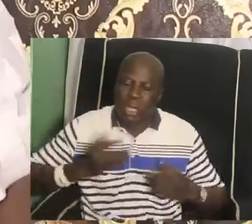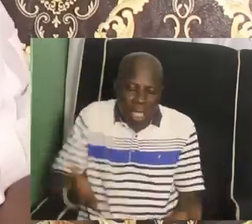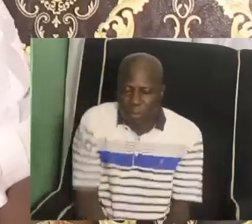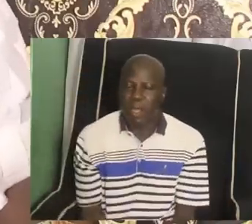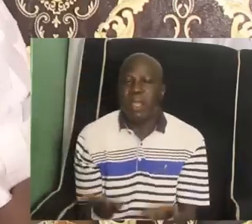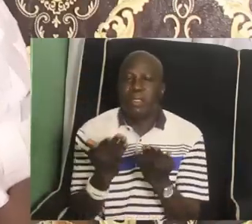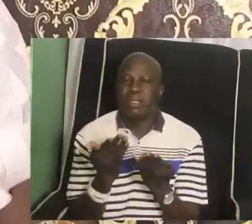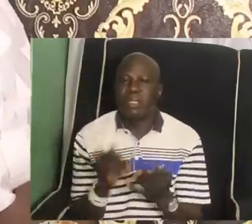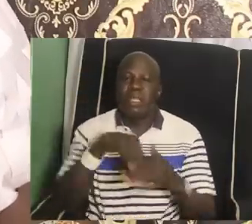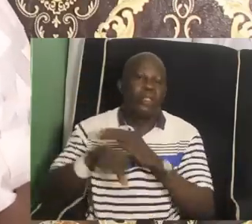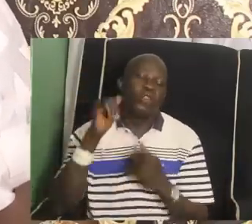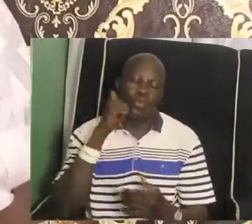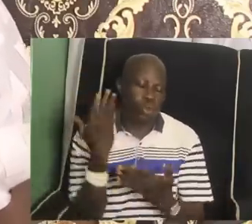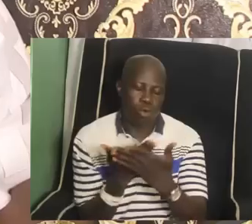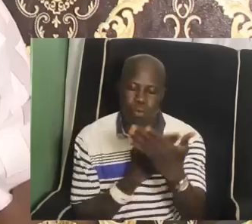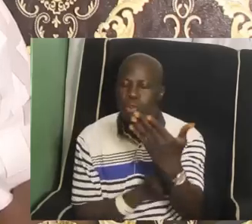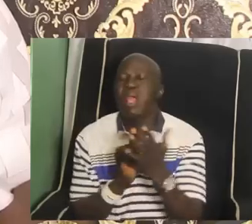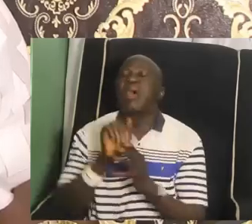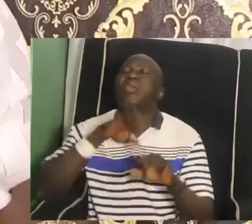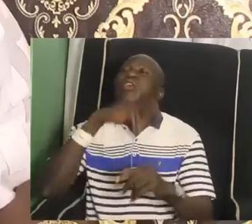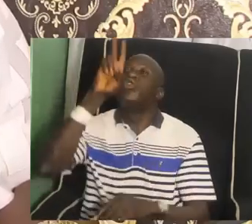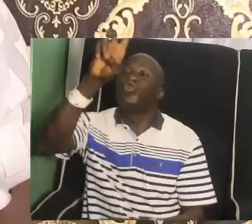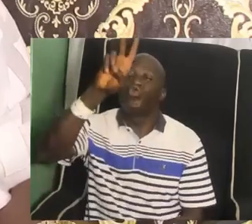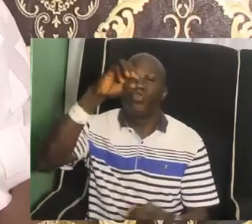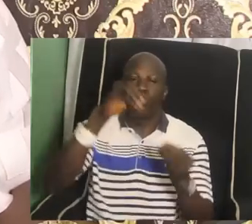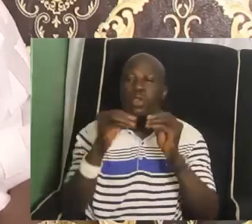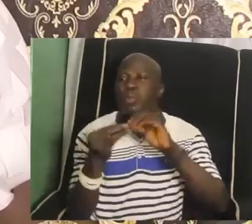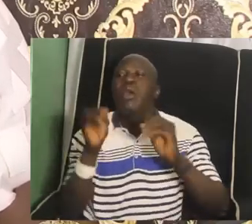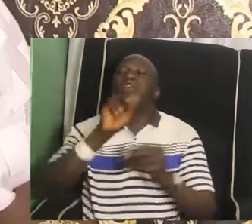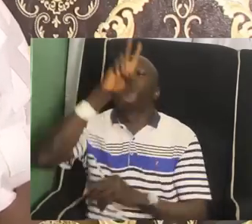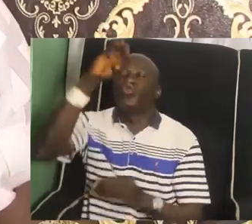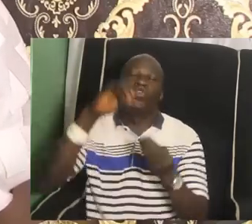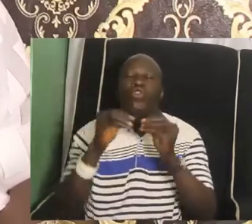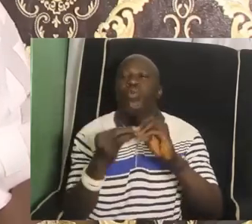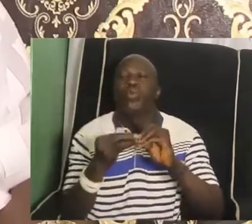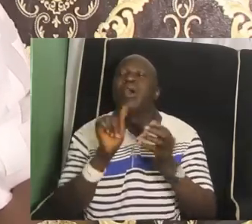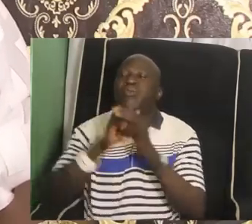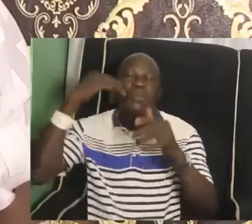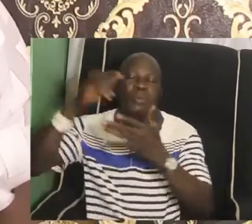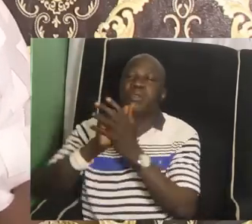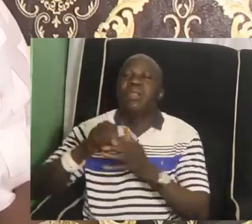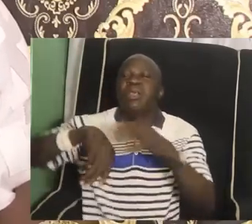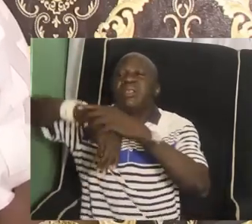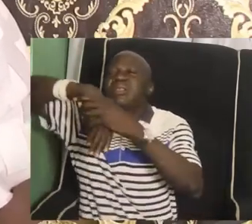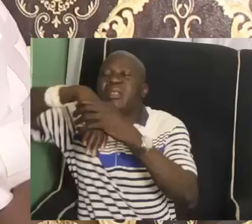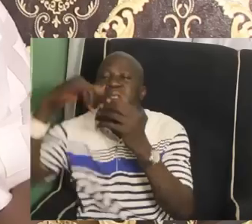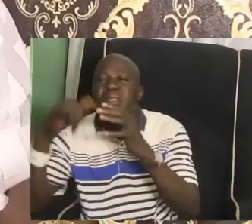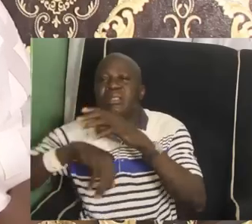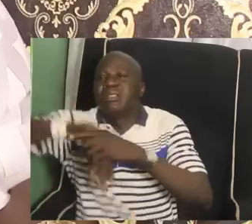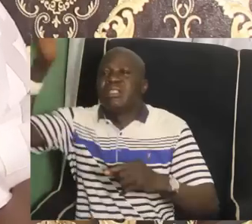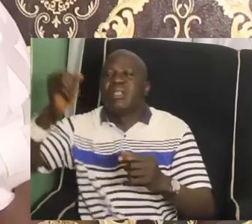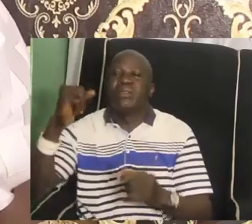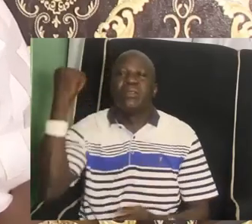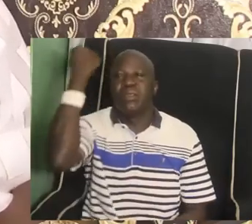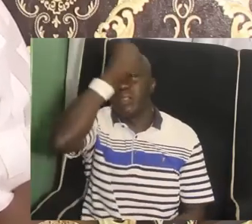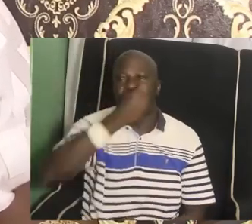you. God bless you. God bless you. God bless you. God bless you. God bless you. God bless you. God bless you. God bless you. God bless you. God bless you. God bless you. God